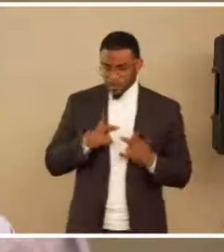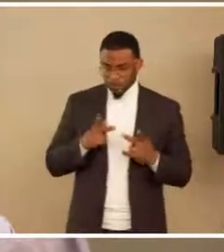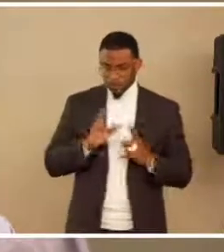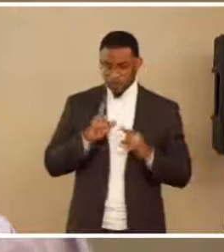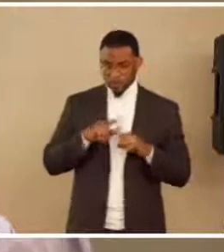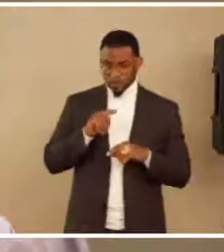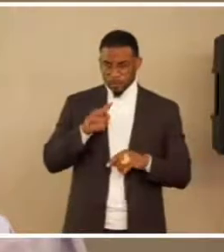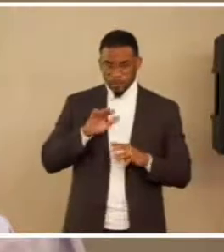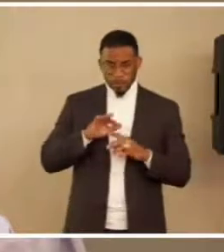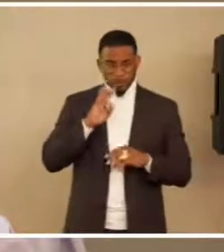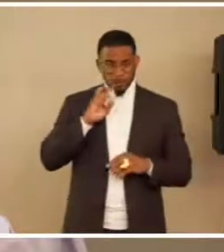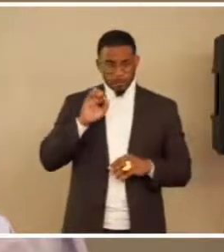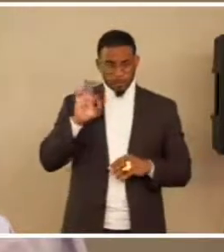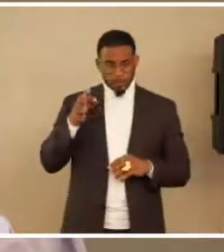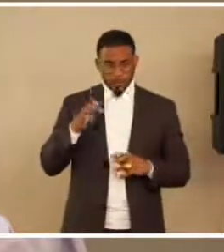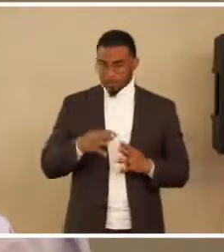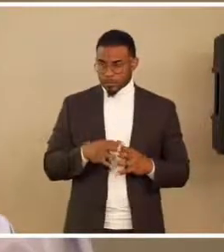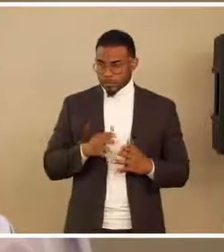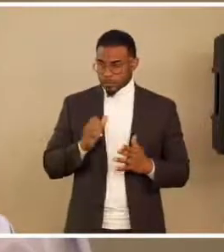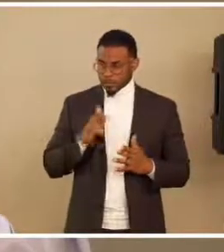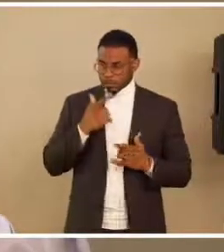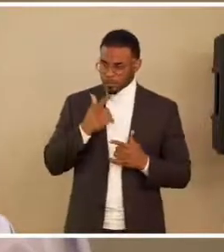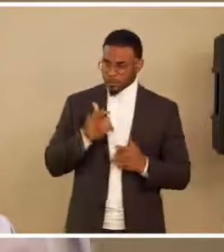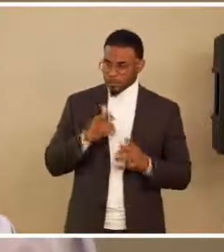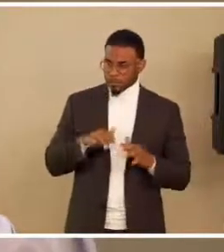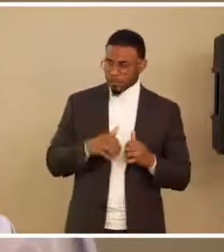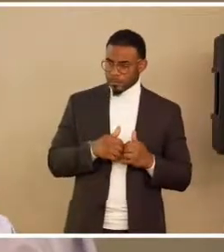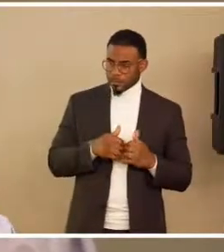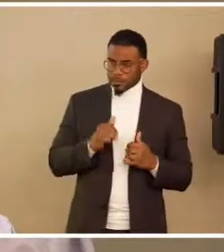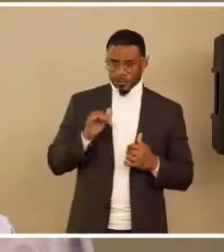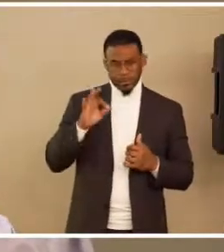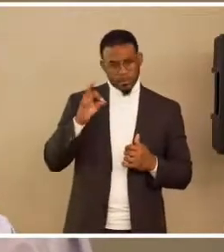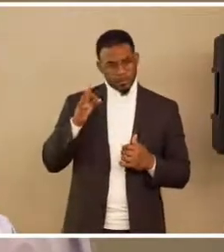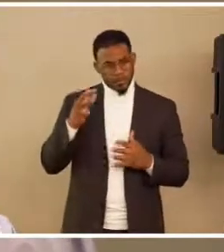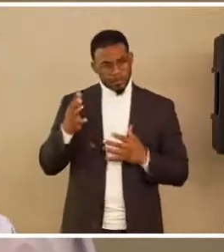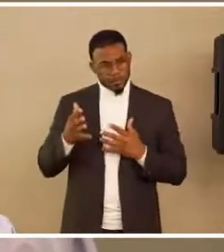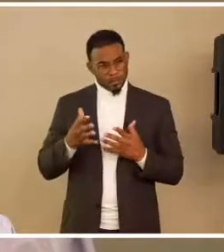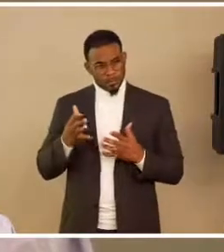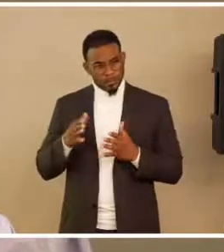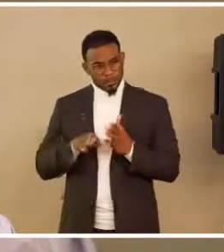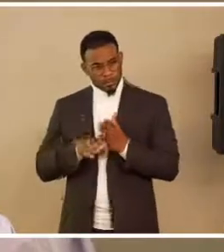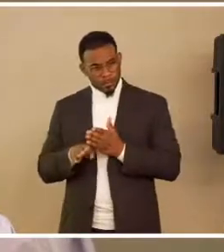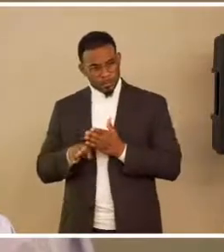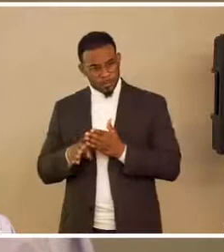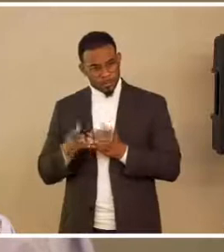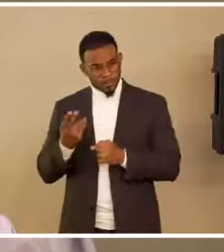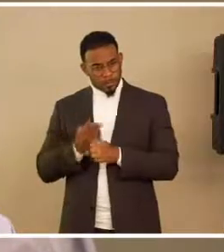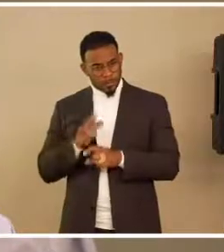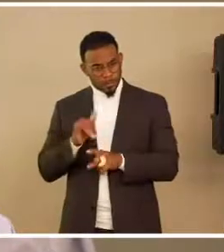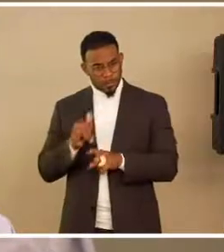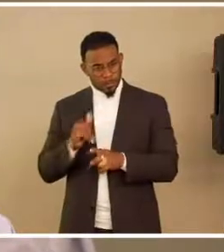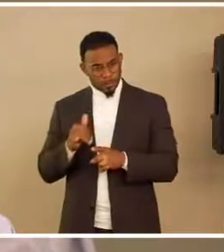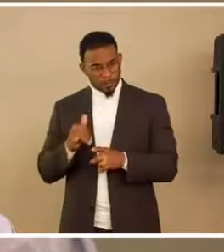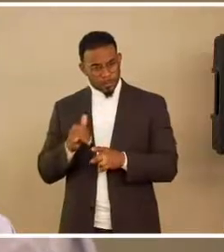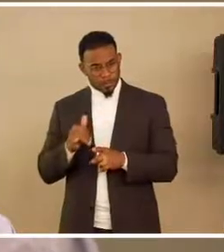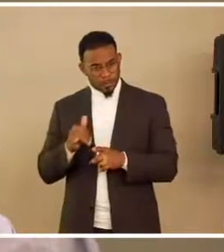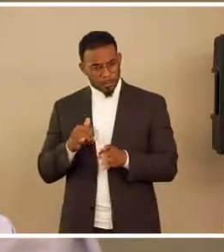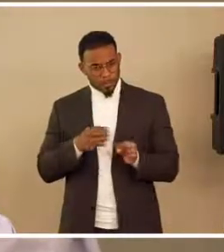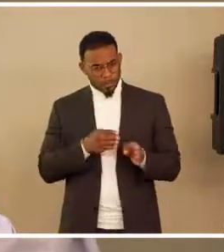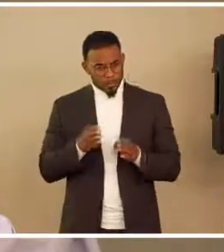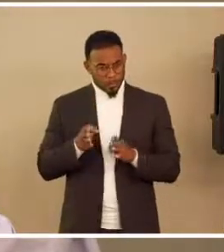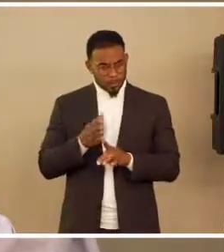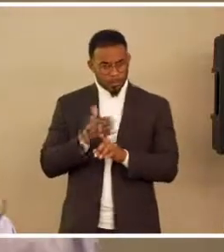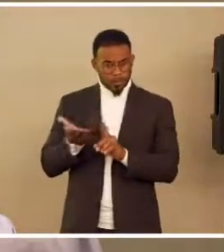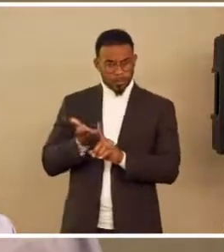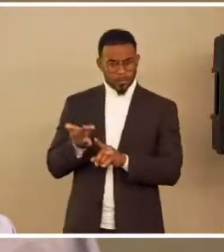place they could be on TV was France. So it's interesting how like French minorities used that culture to frame their